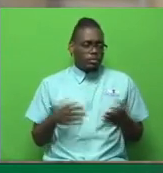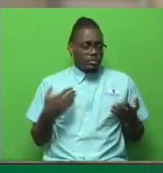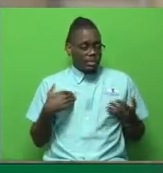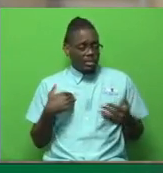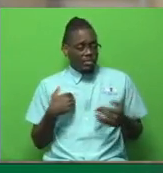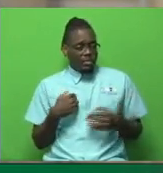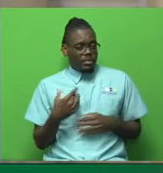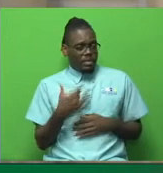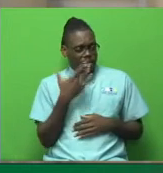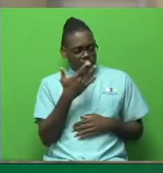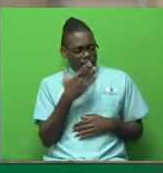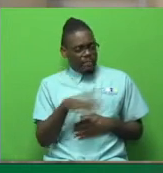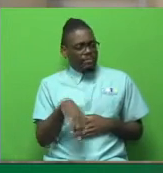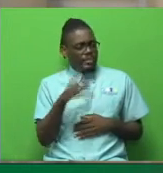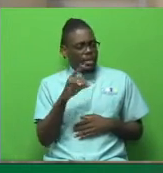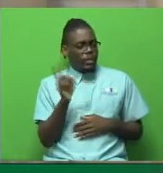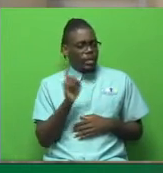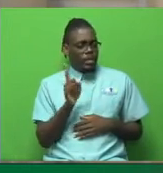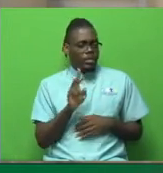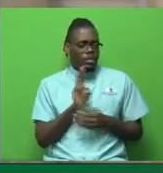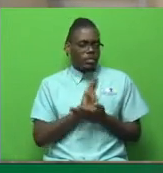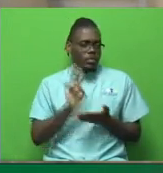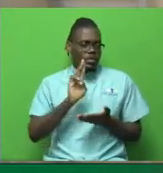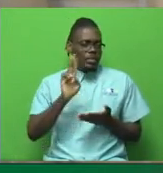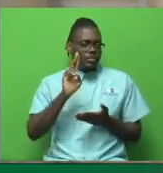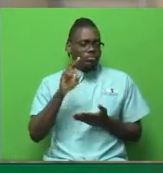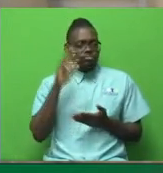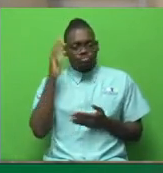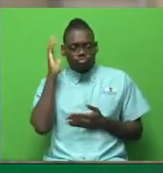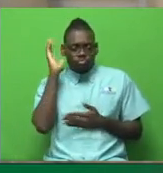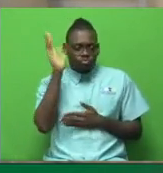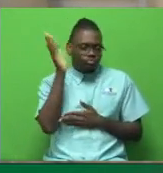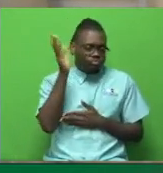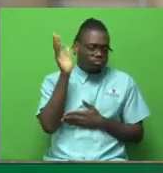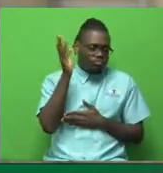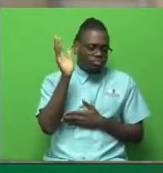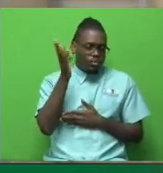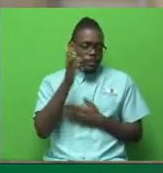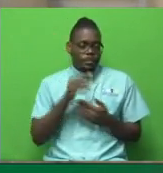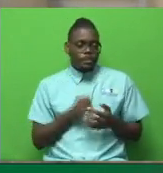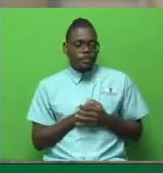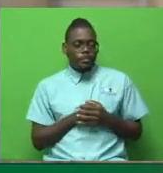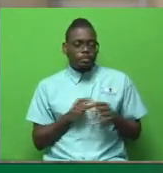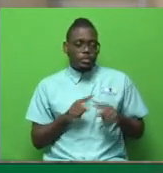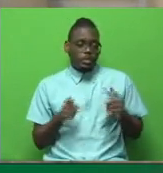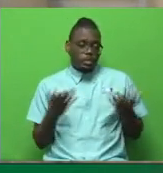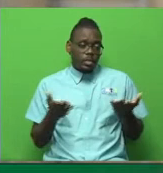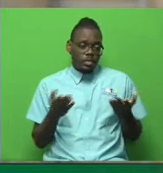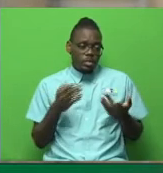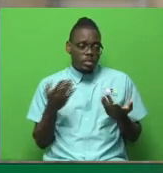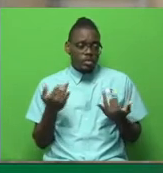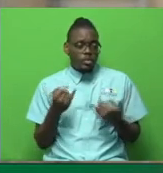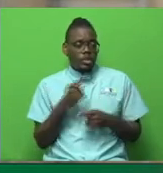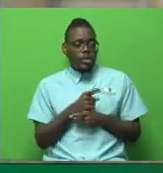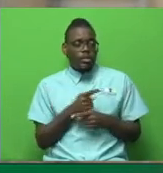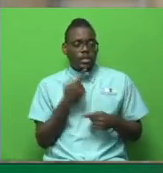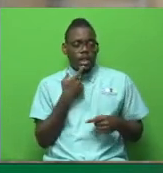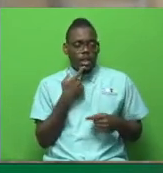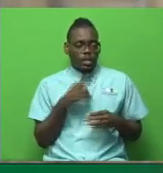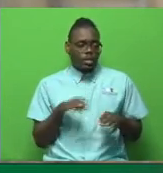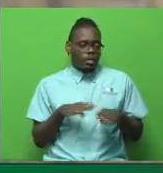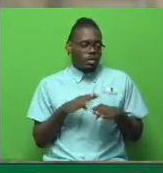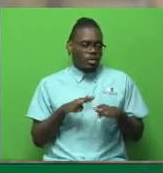and a particular business desk at a media house but I'm here today to expose some of these